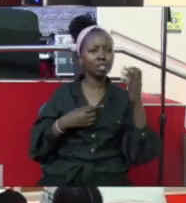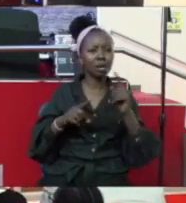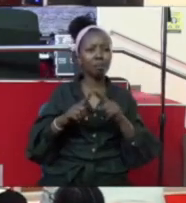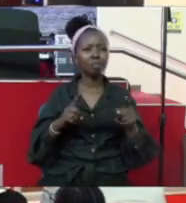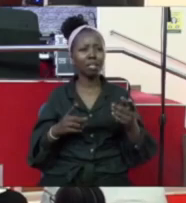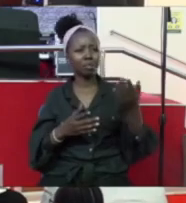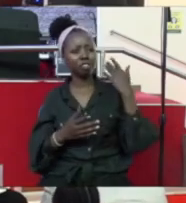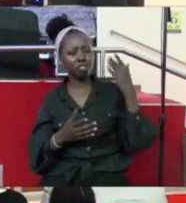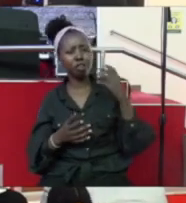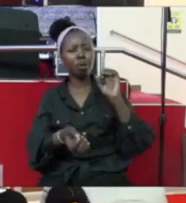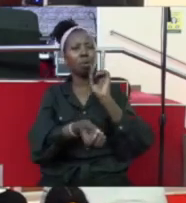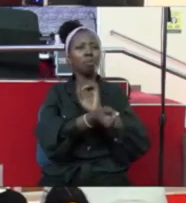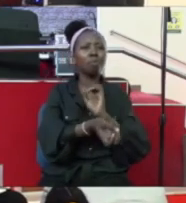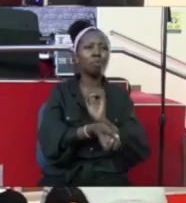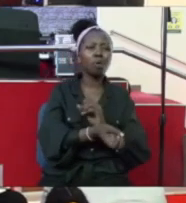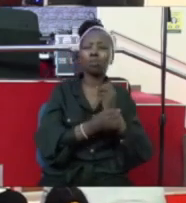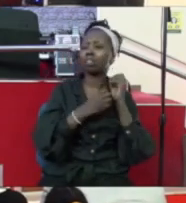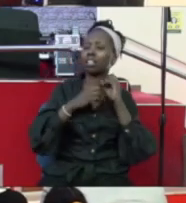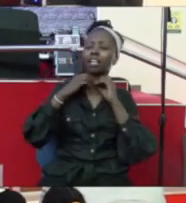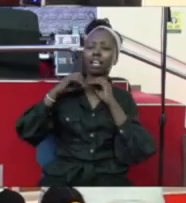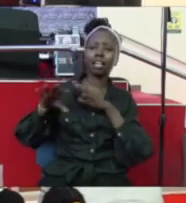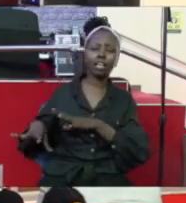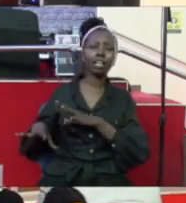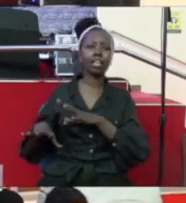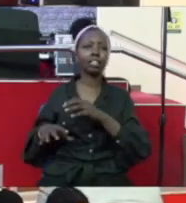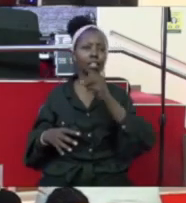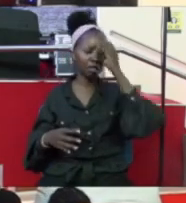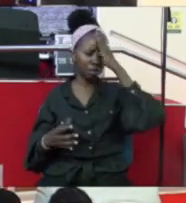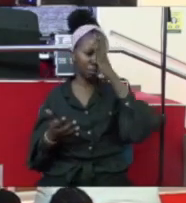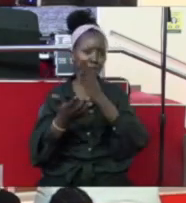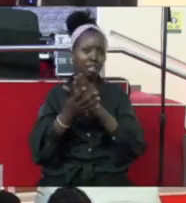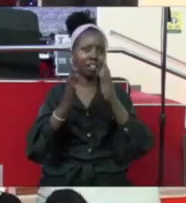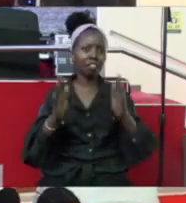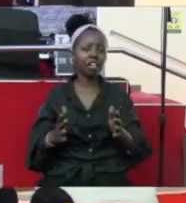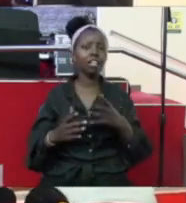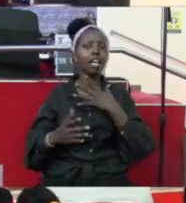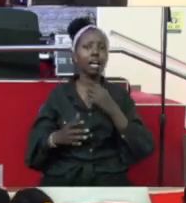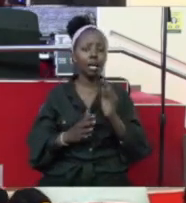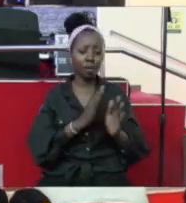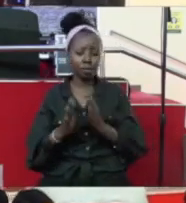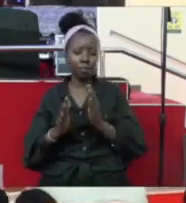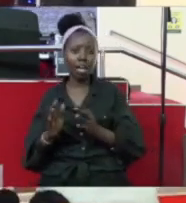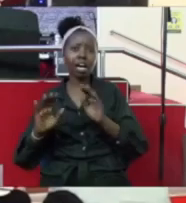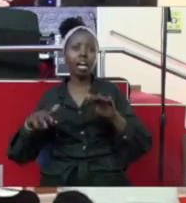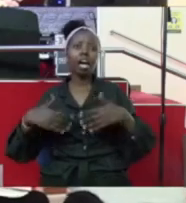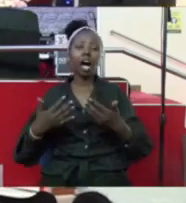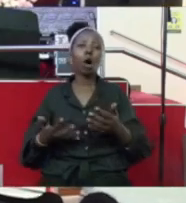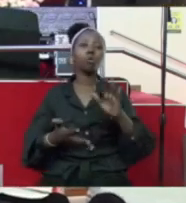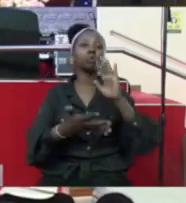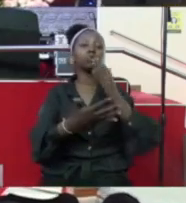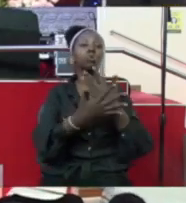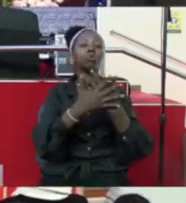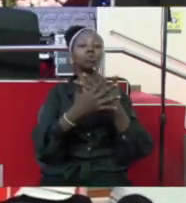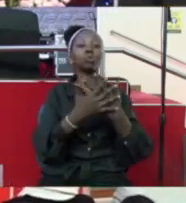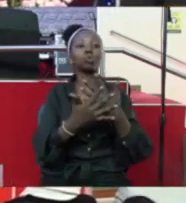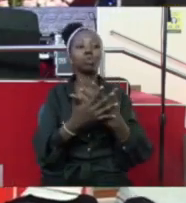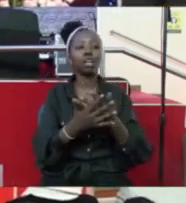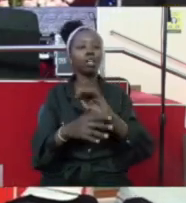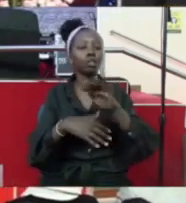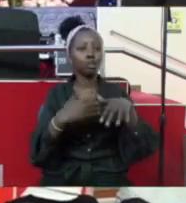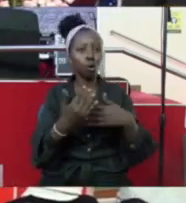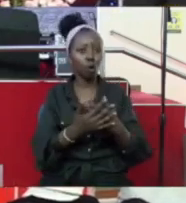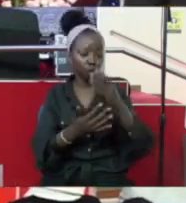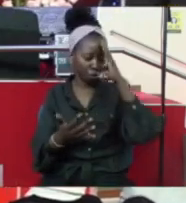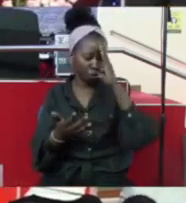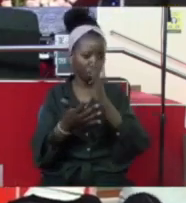was planning how to throw them in the jail. Lakini Paulo wakati ule alikuwa amewachukia waumini na alikuwa anapanga jinsi ya